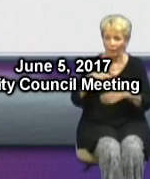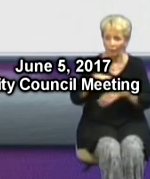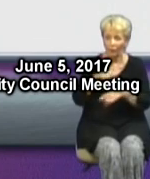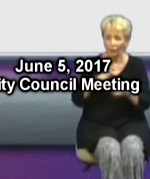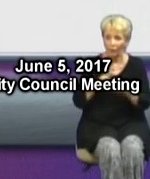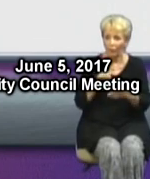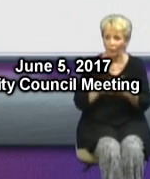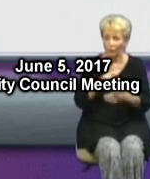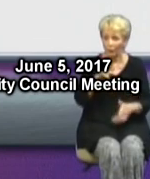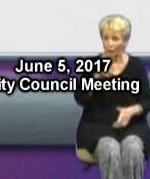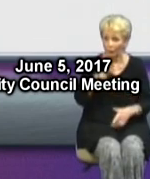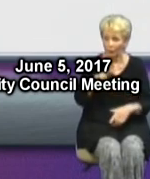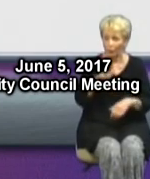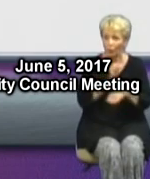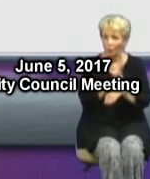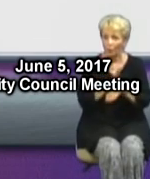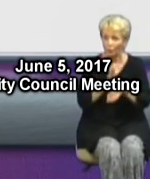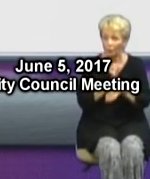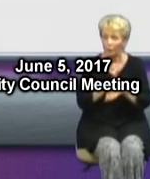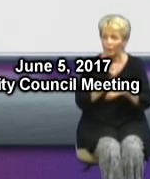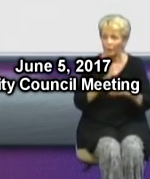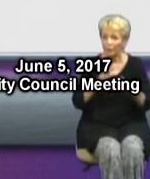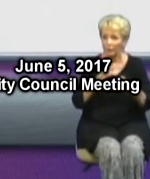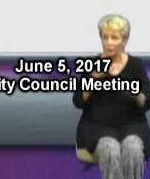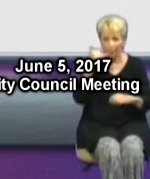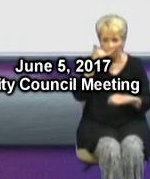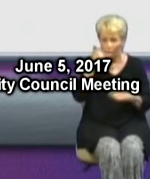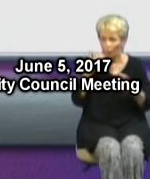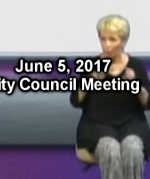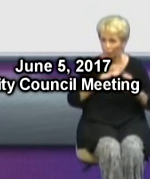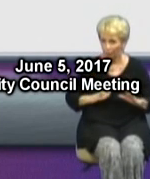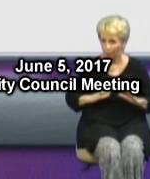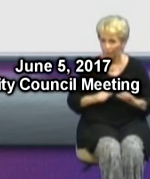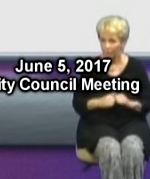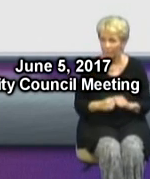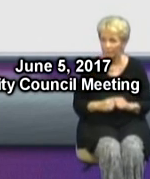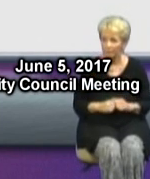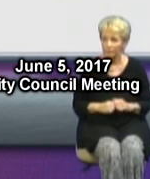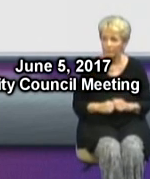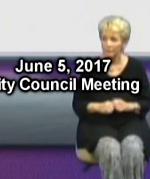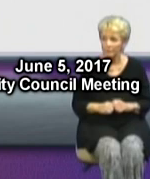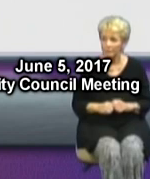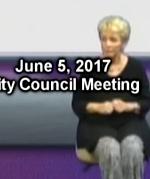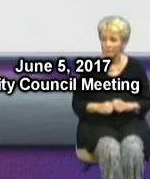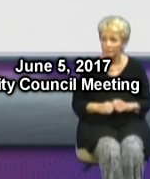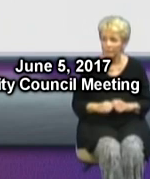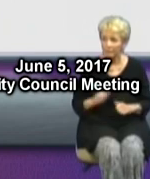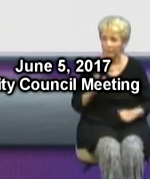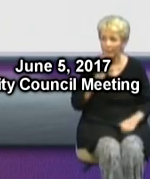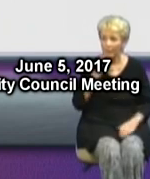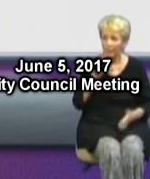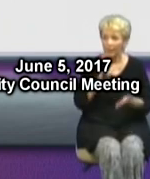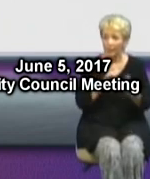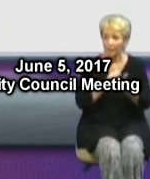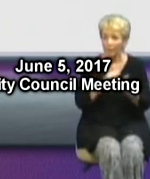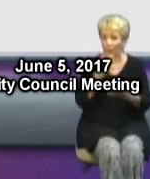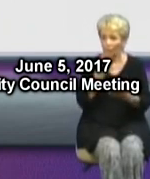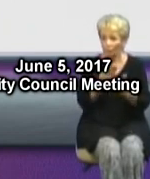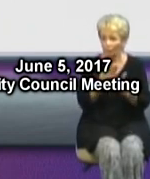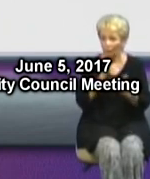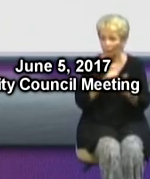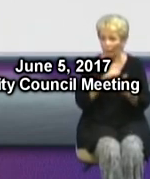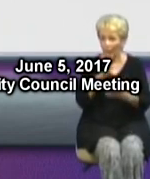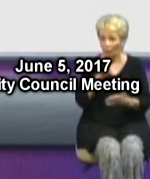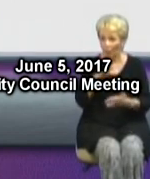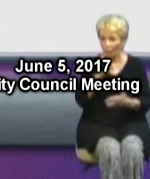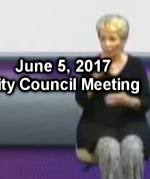23 commercial telephone customers to our system. Our IGS fund, that is the fund that the